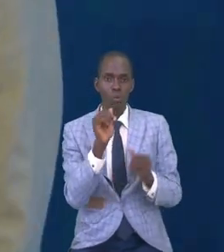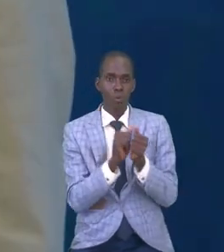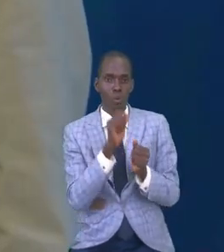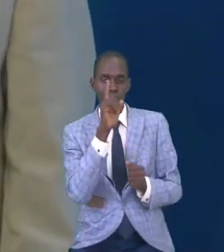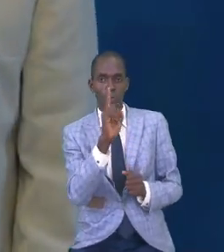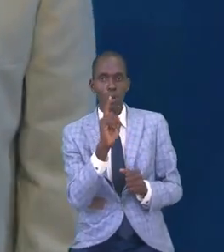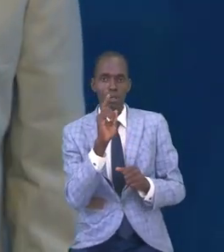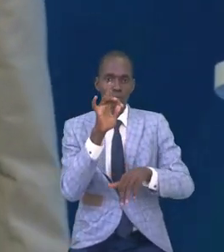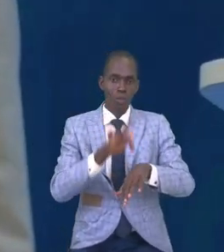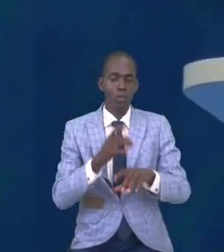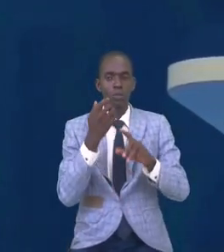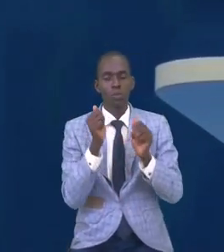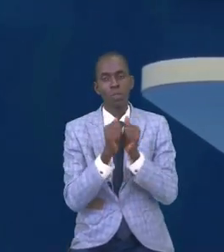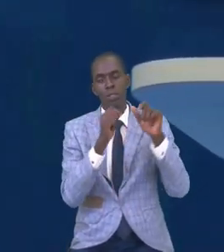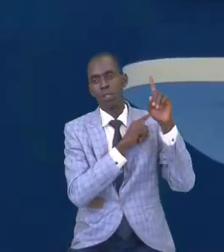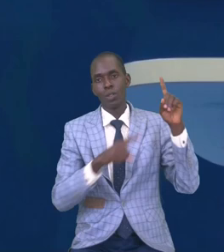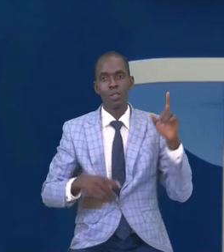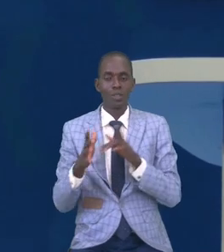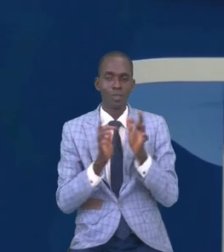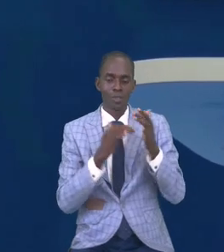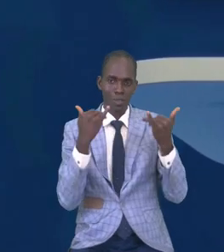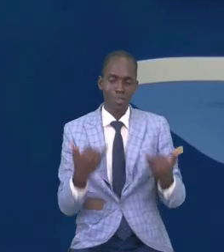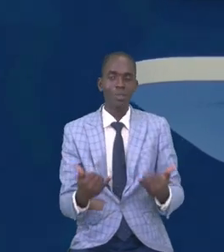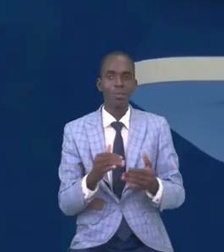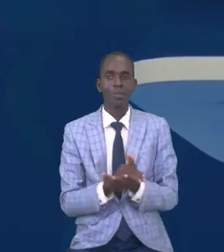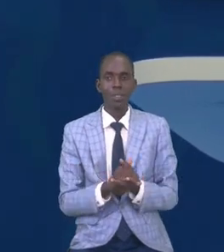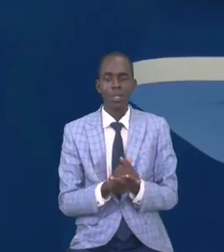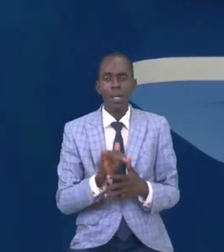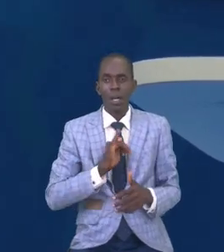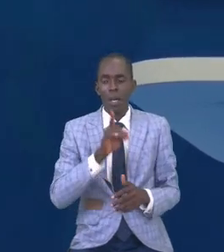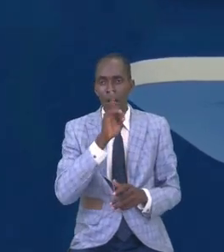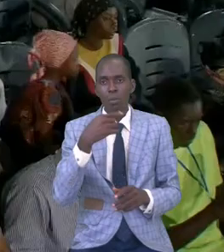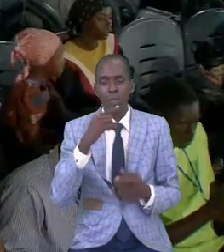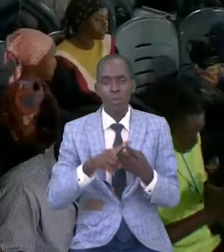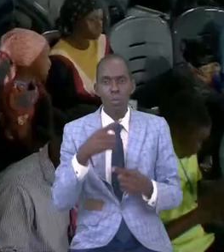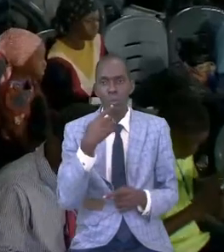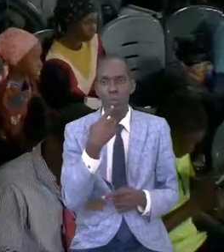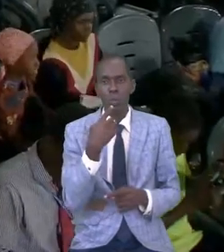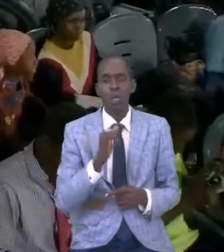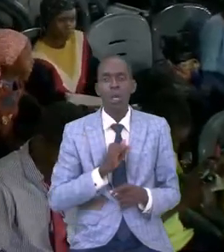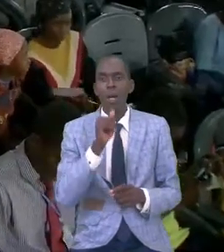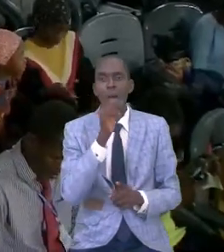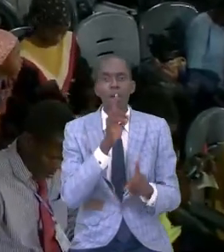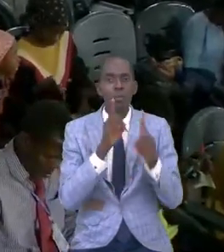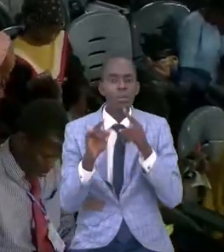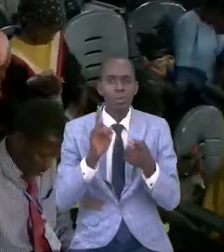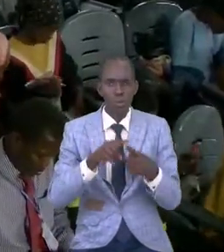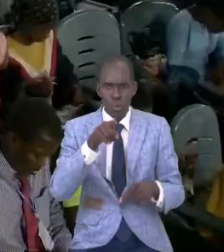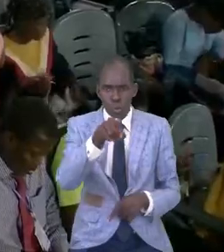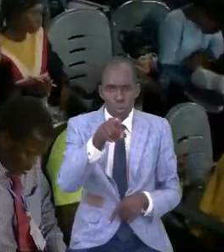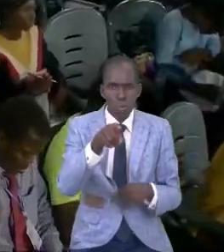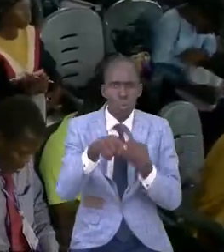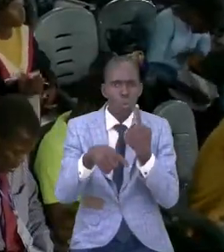encounter with the Lord Jesus Christ. I'm talking to you. I said you. Where are